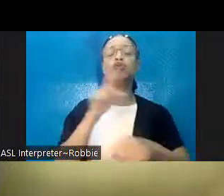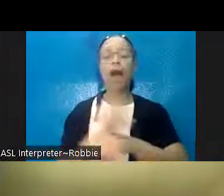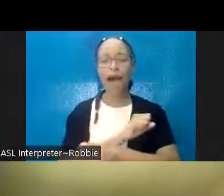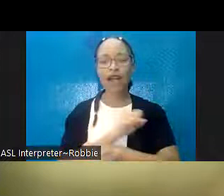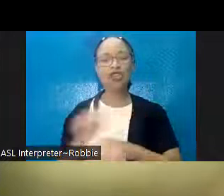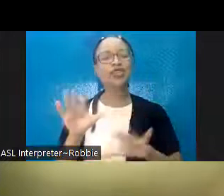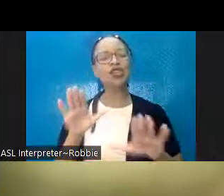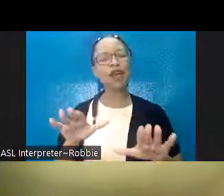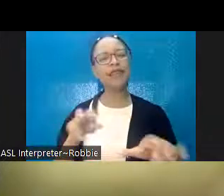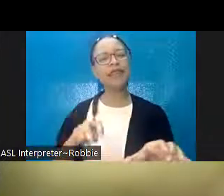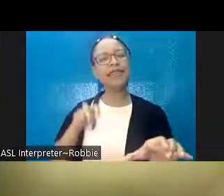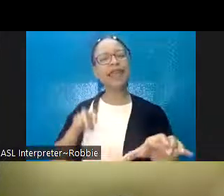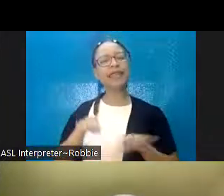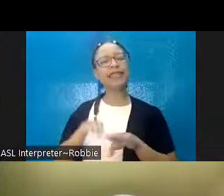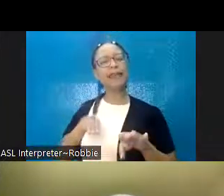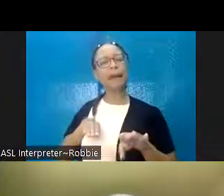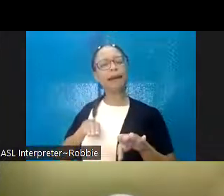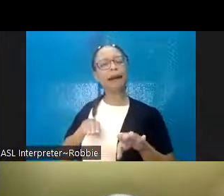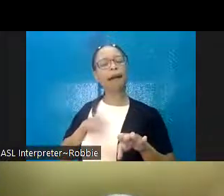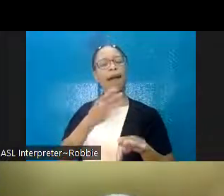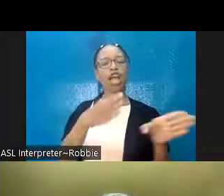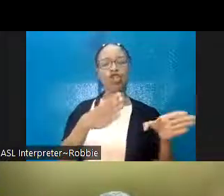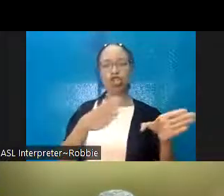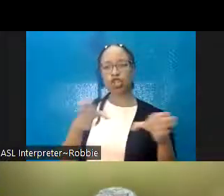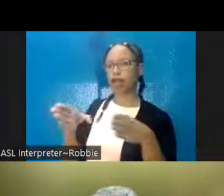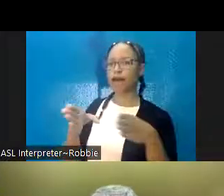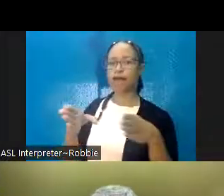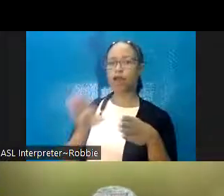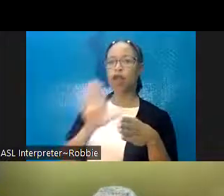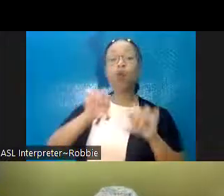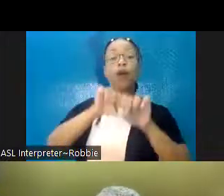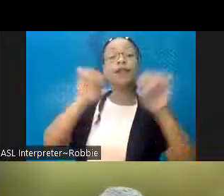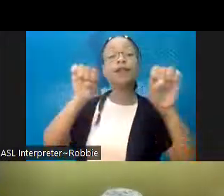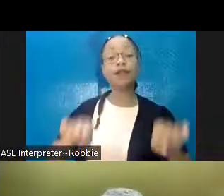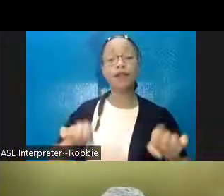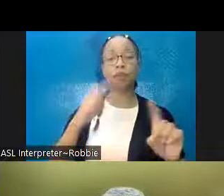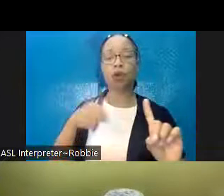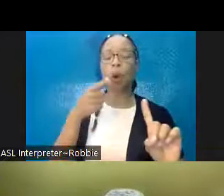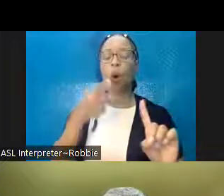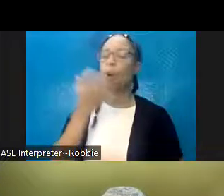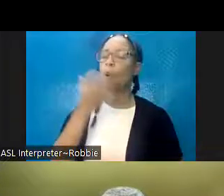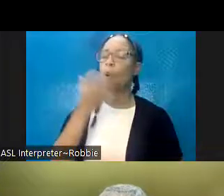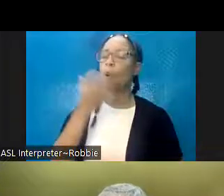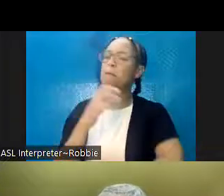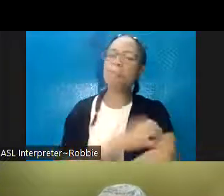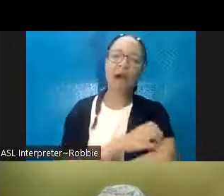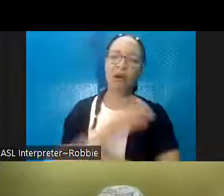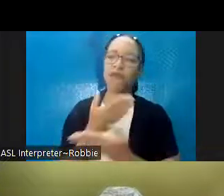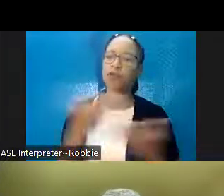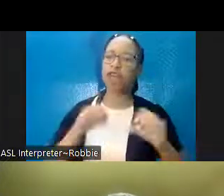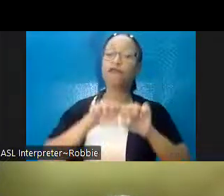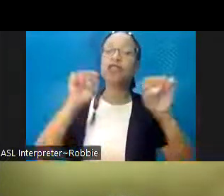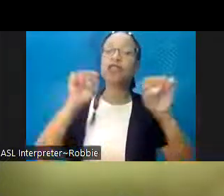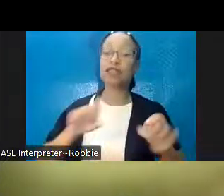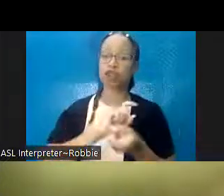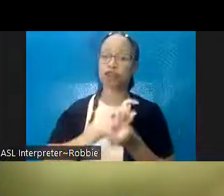take a step back and shift your systems goal, which is a powerful force for systems change, right?